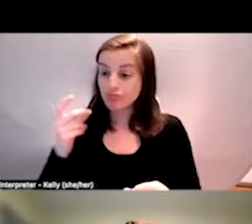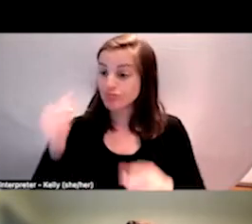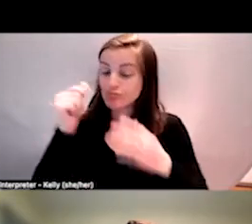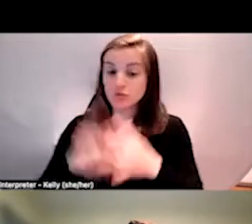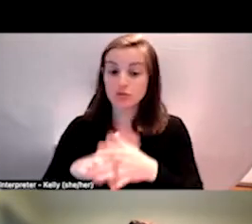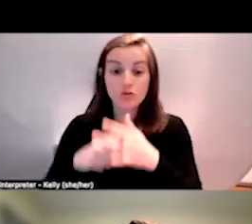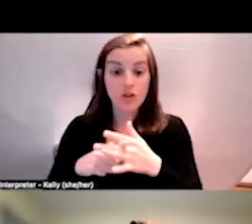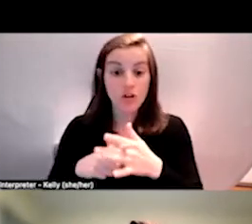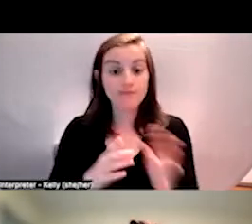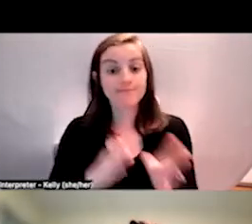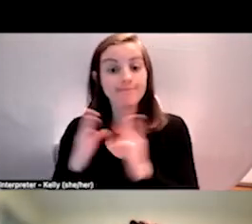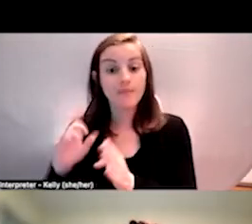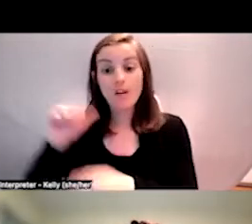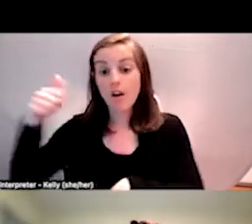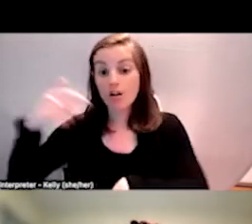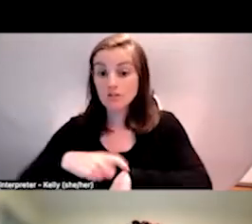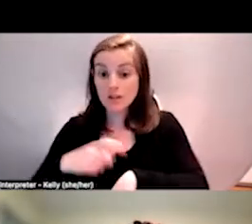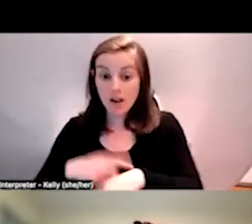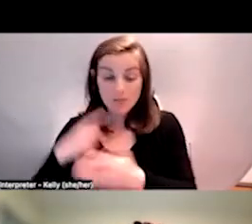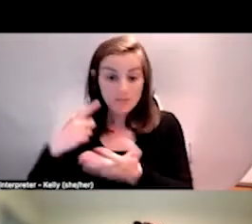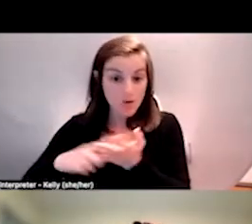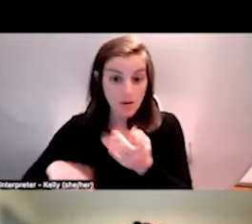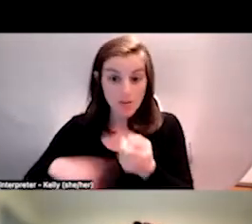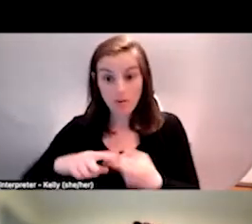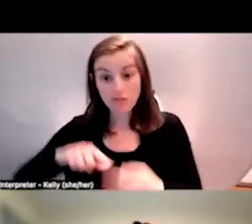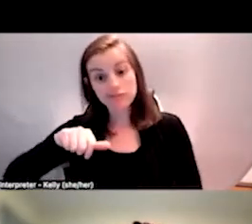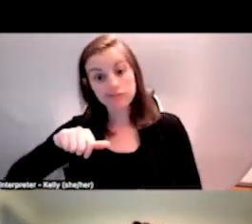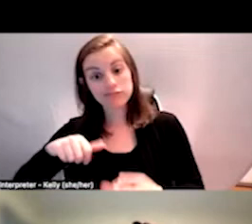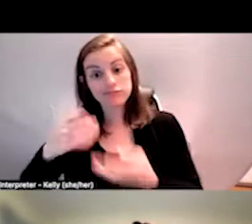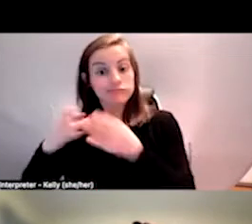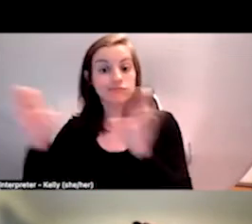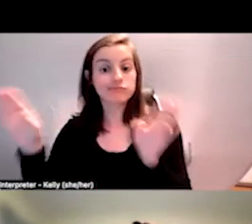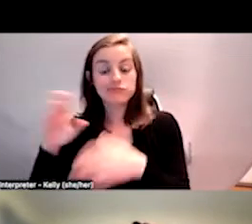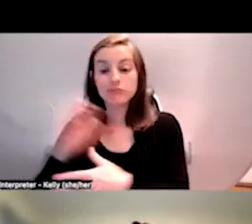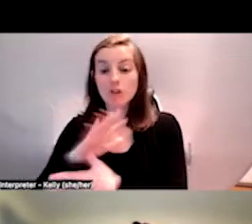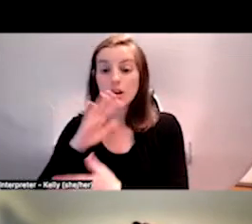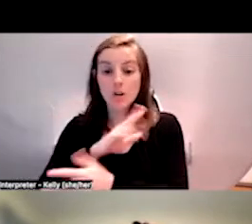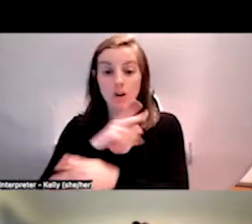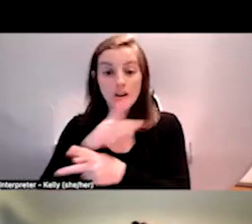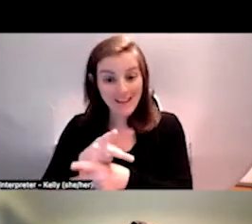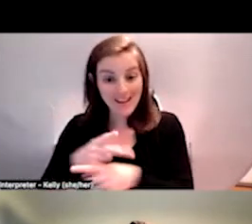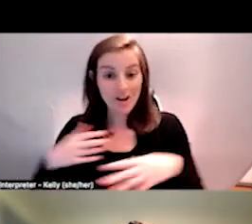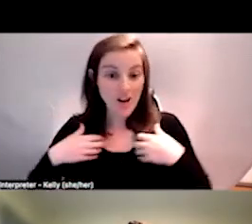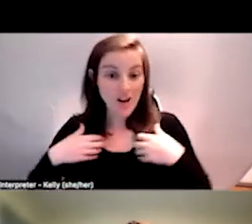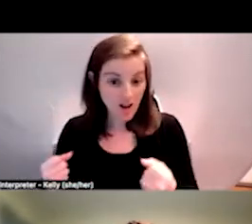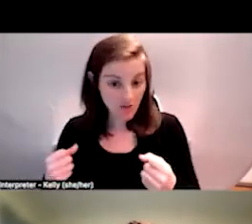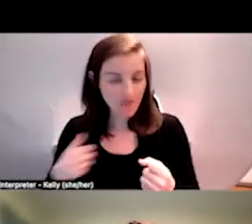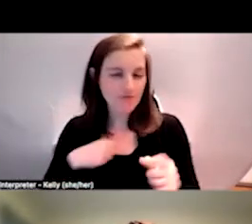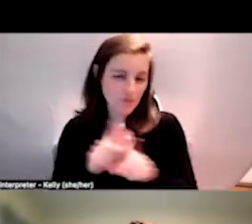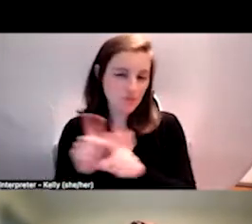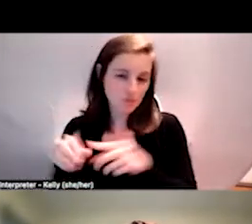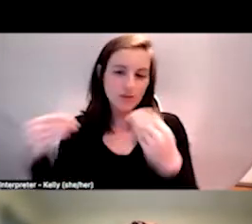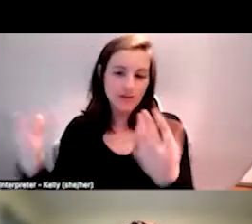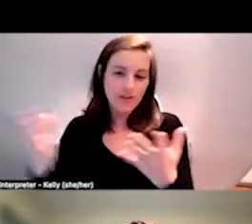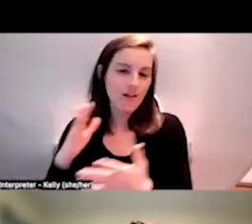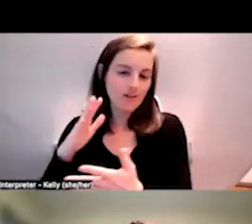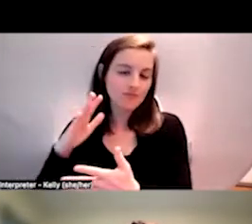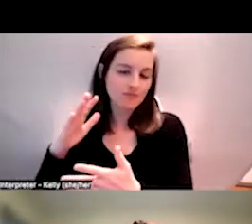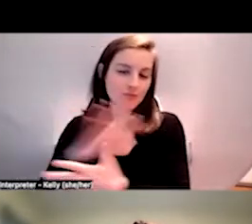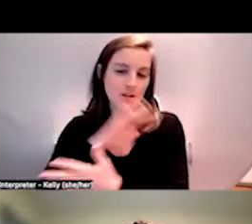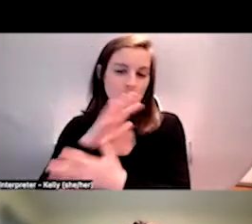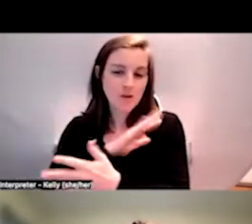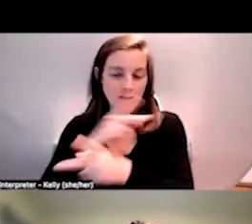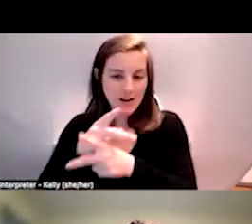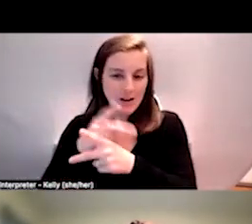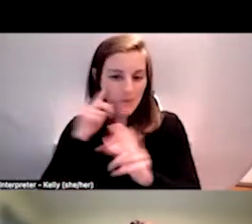we talk about other aspects of health and primary care and other things, because I also do primary care for queer people. And then